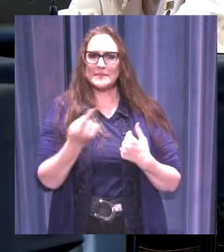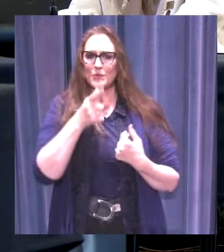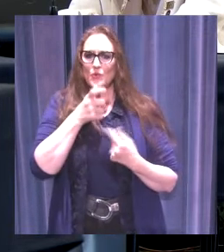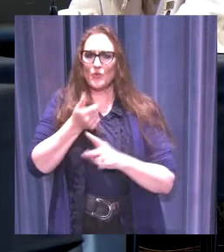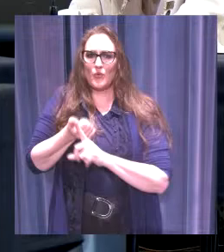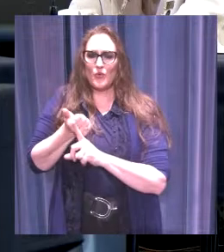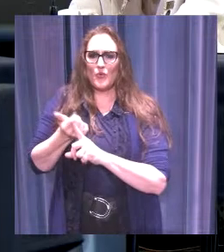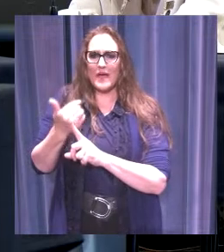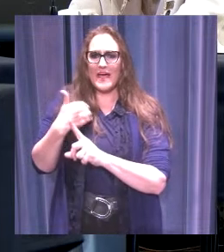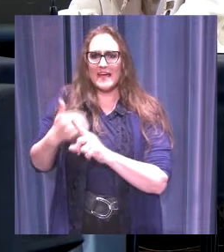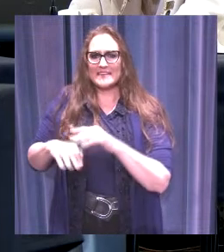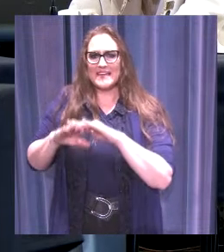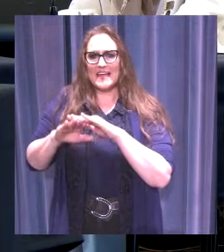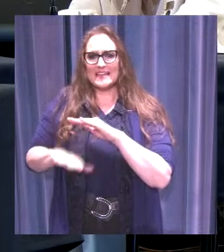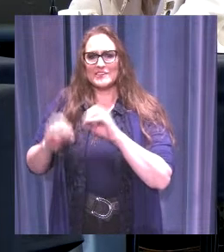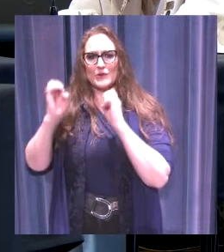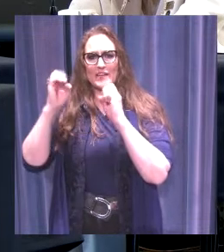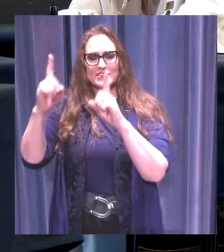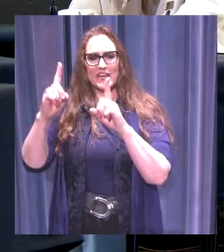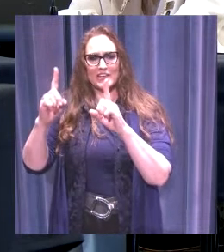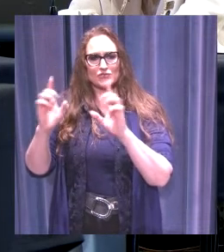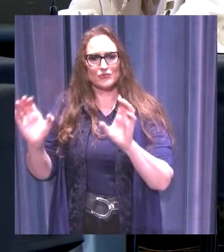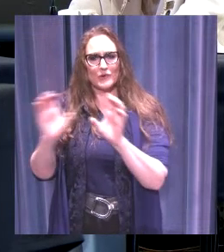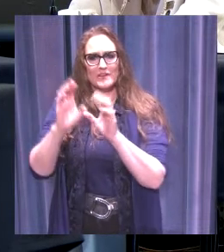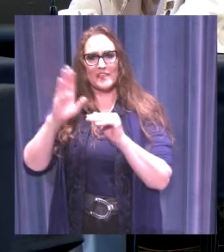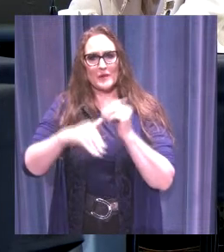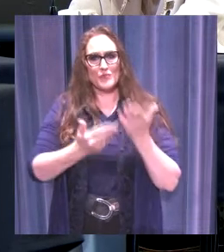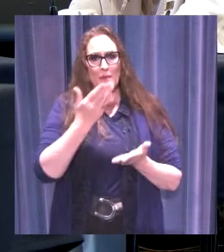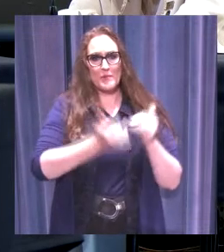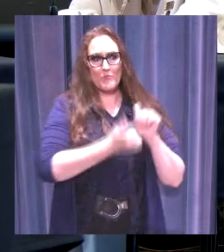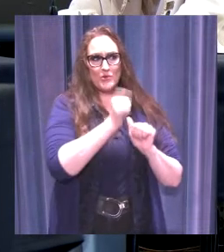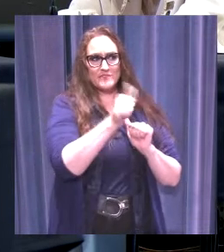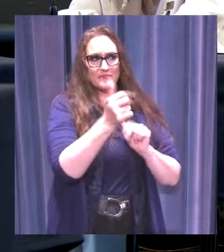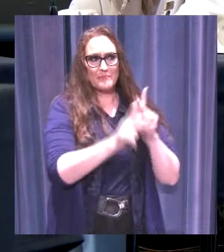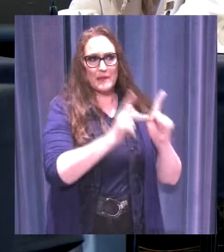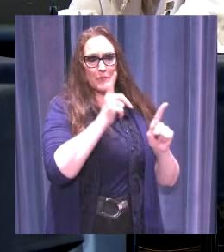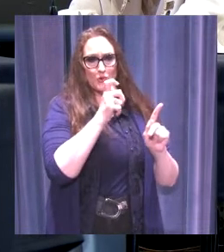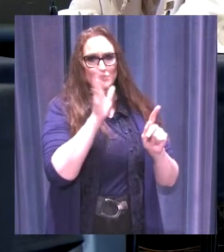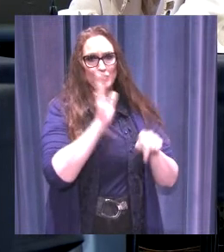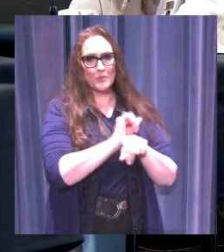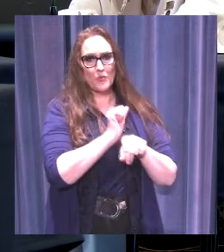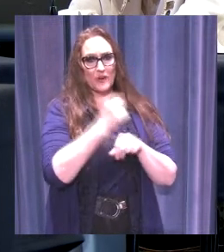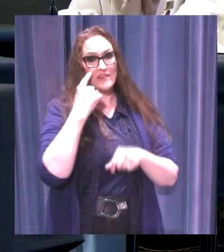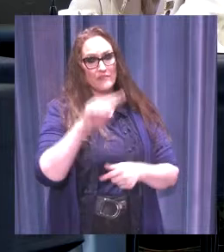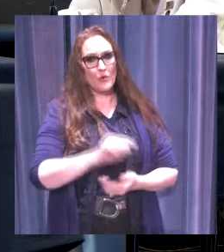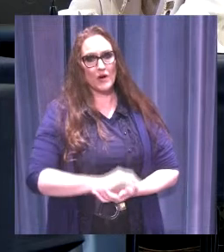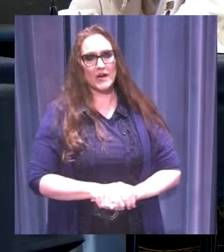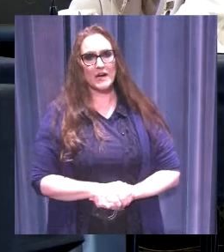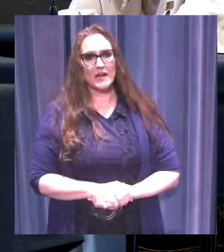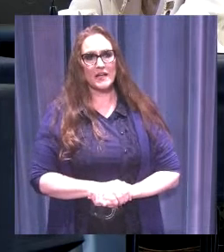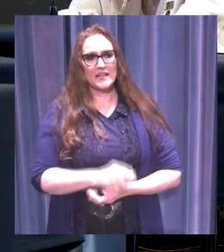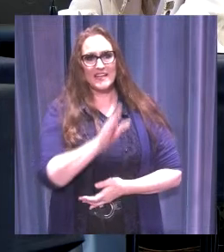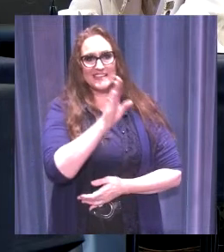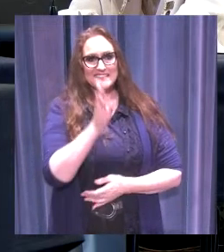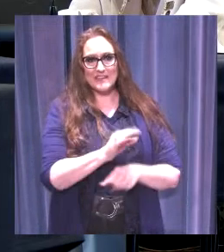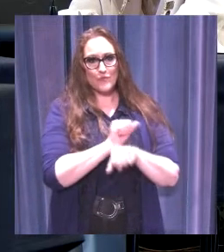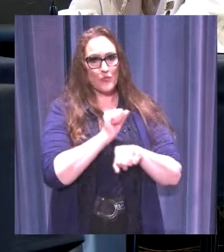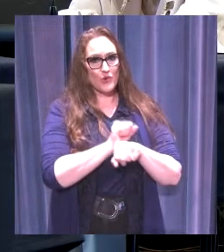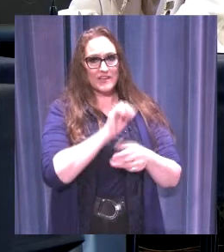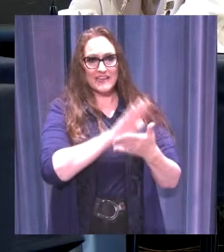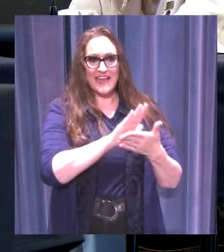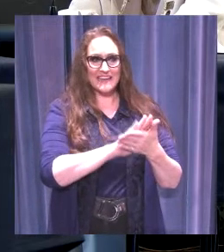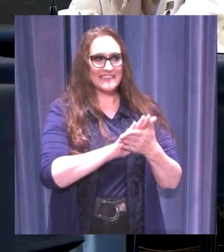has a lesser educational credential than probably most of the people that she'll be working for, has never worked in an